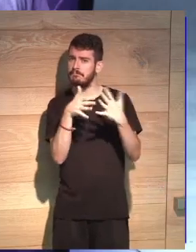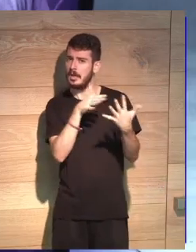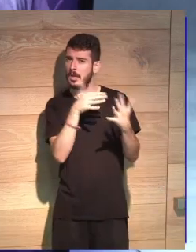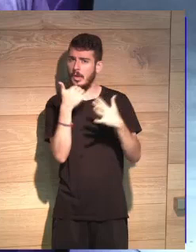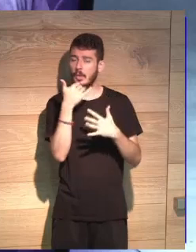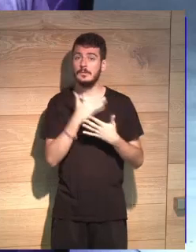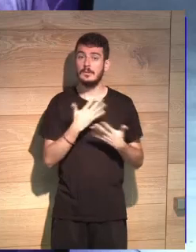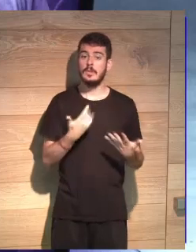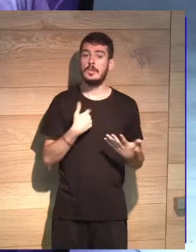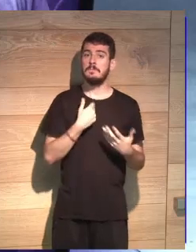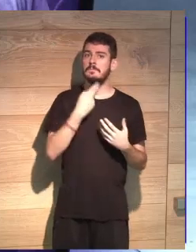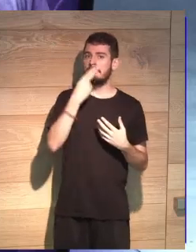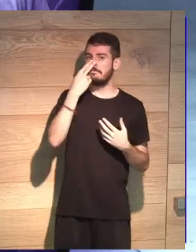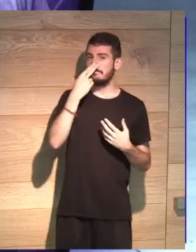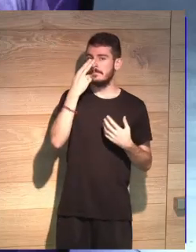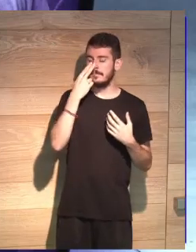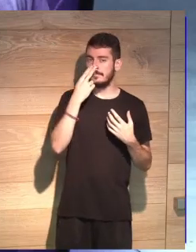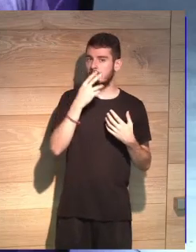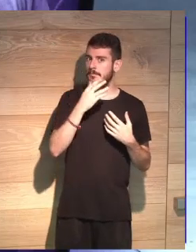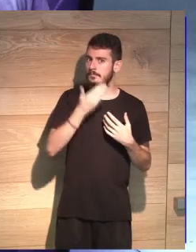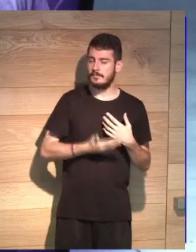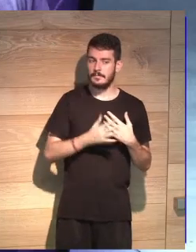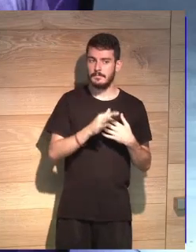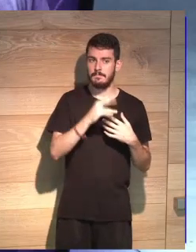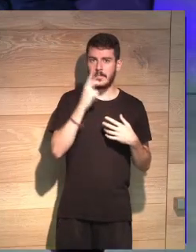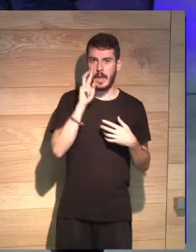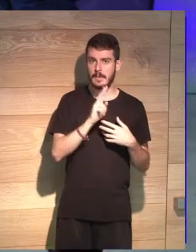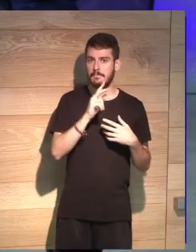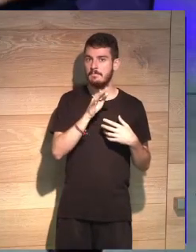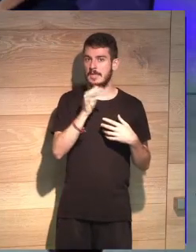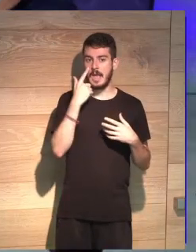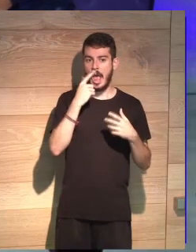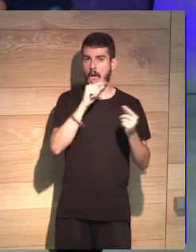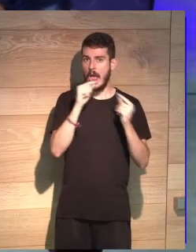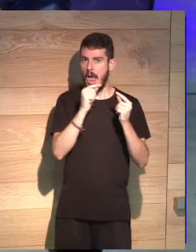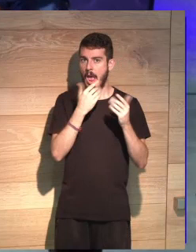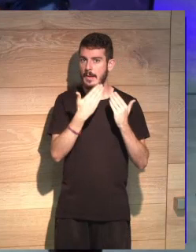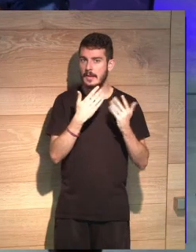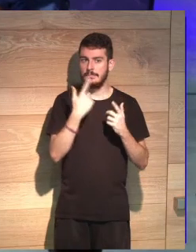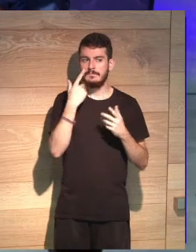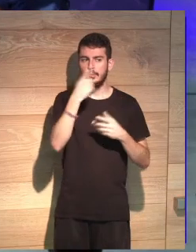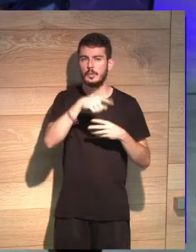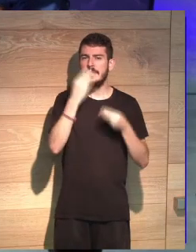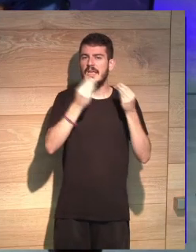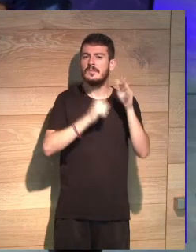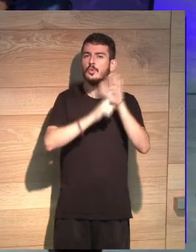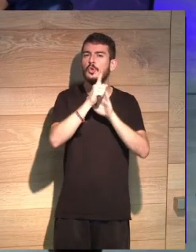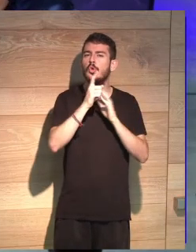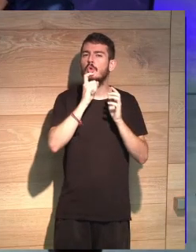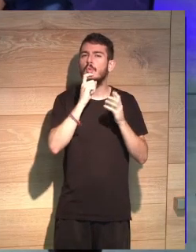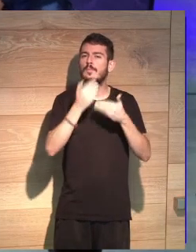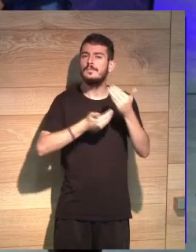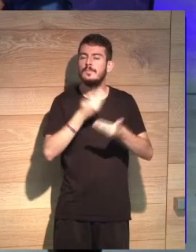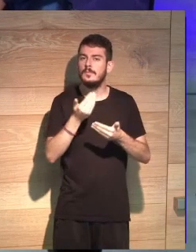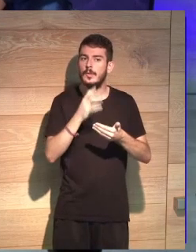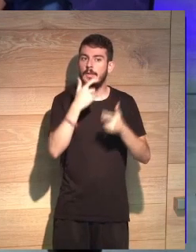see, when you pair the studies, you see that there's a correlation between the situations. So what I would like to know is,